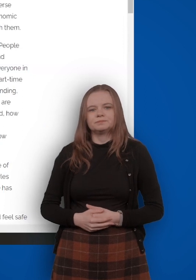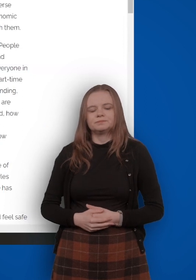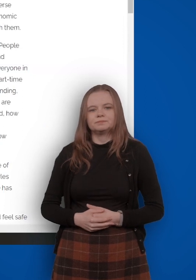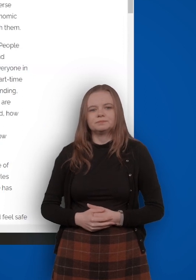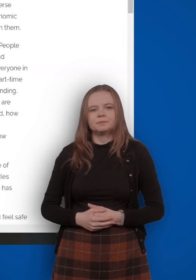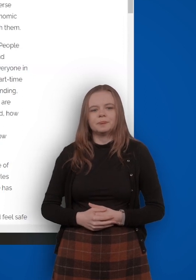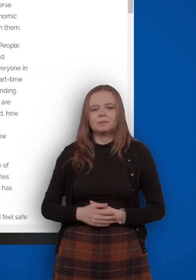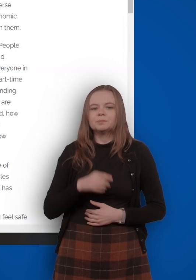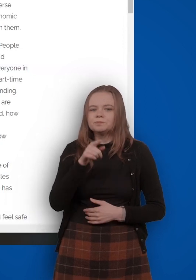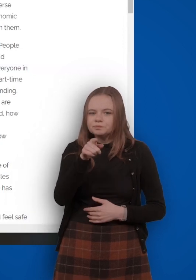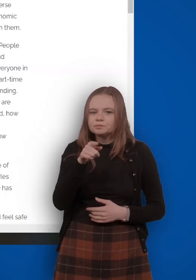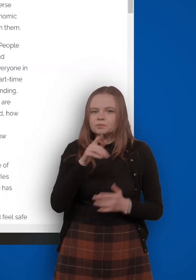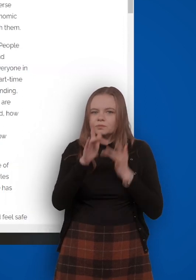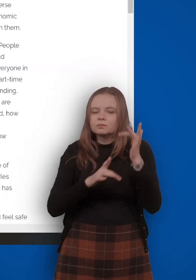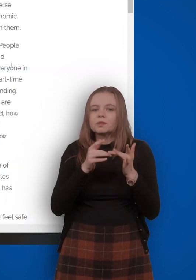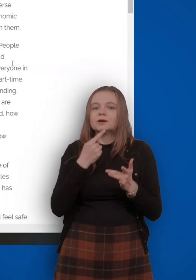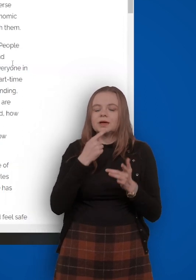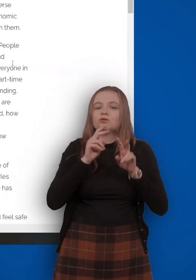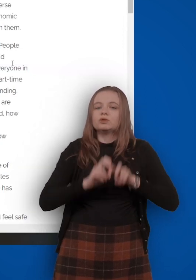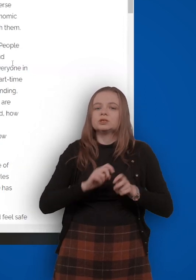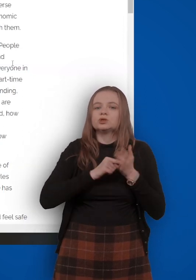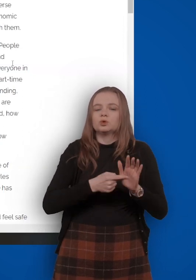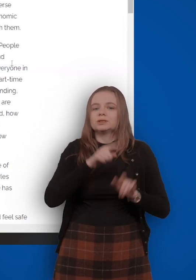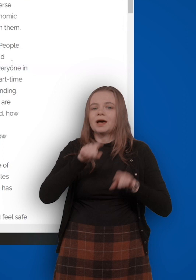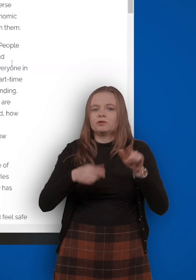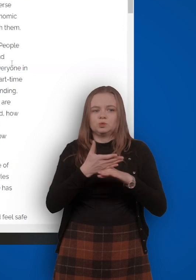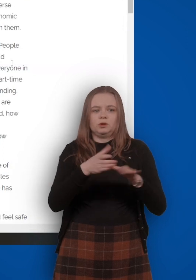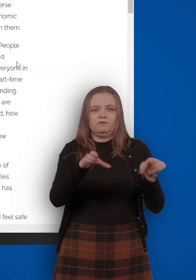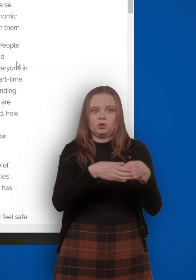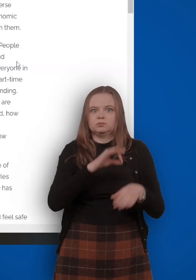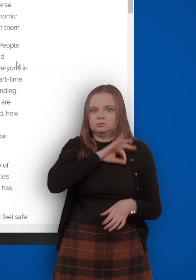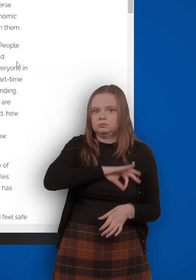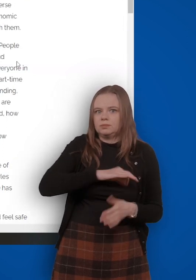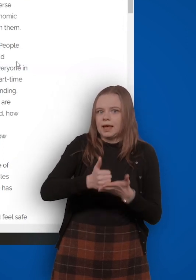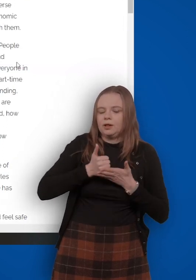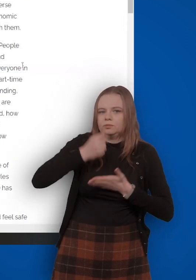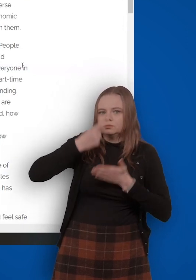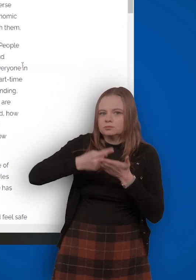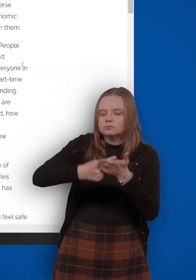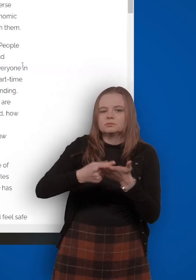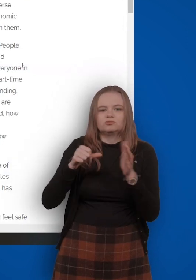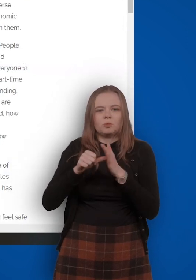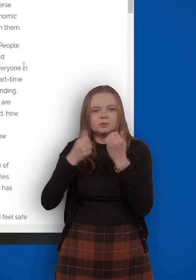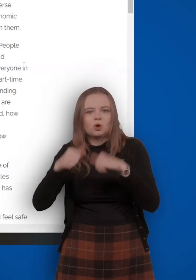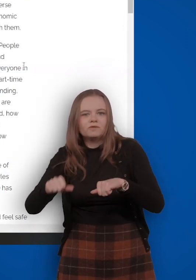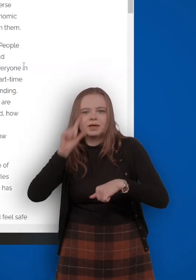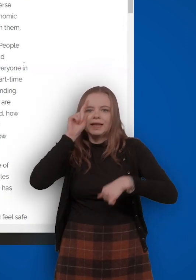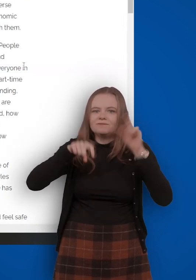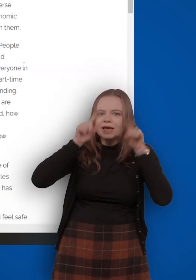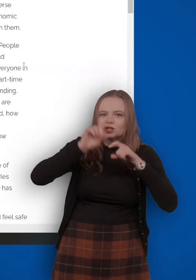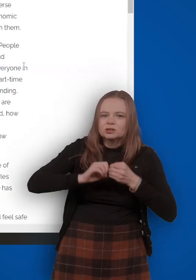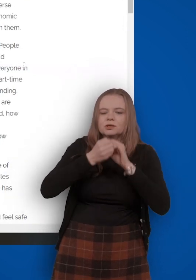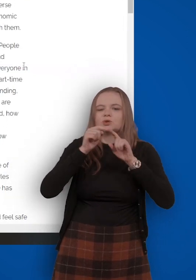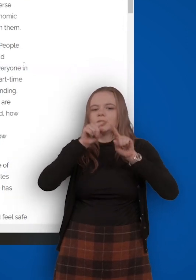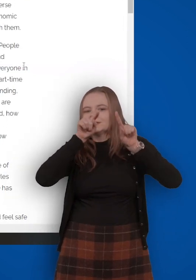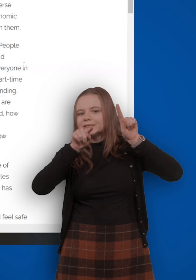So they say here, research shows that diverse workforces are beneficial for decision-making, innovation, and problem-solving. So we'll come further down